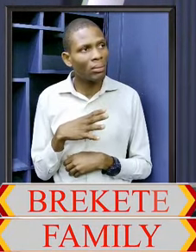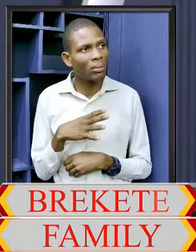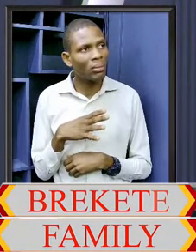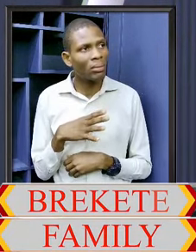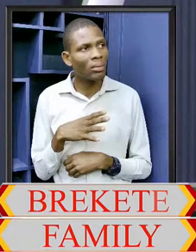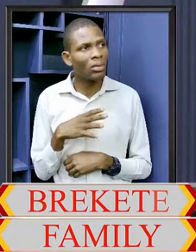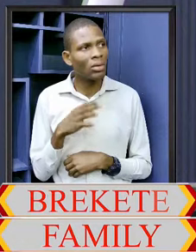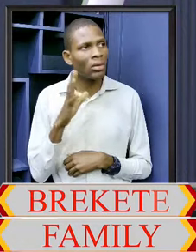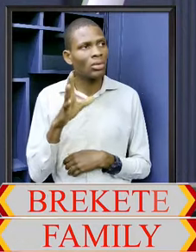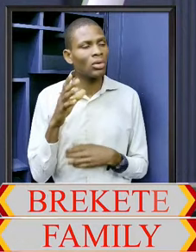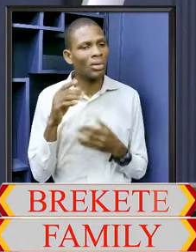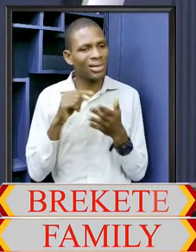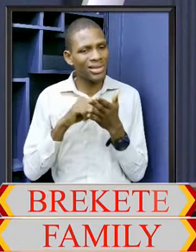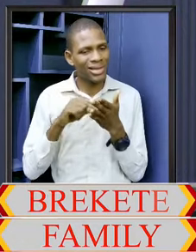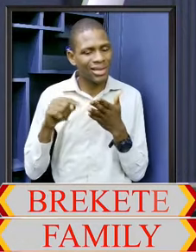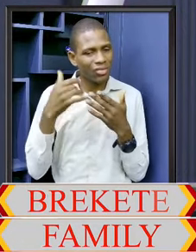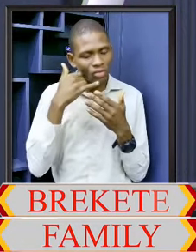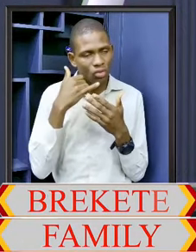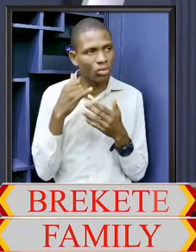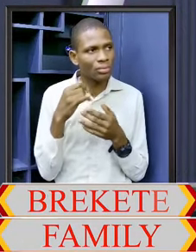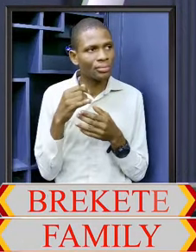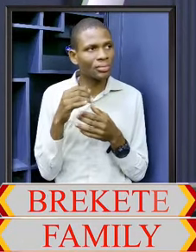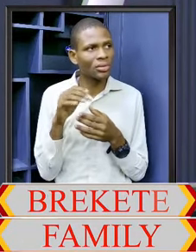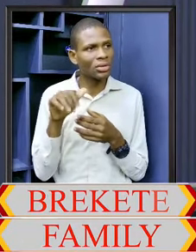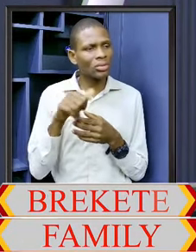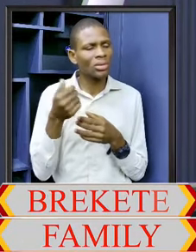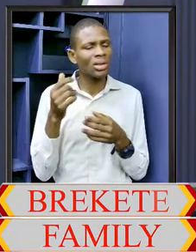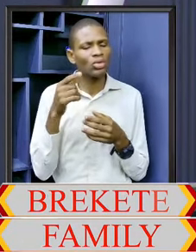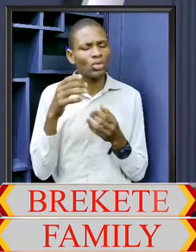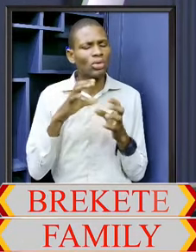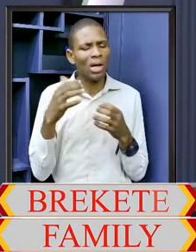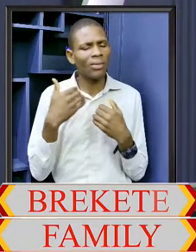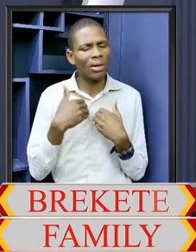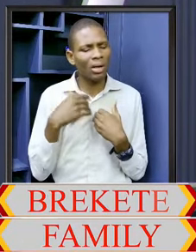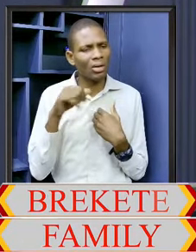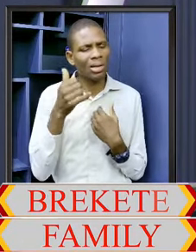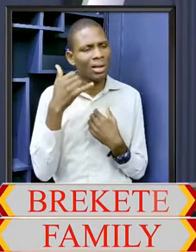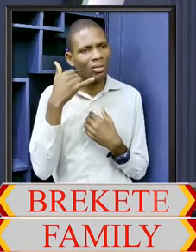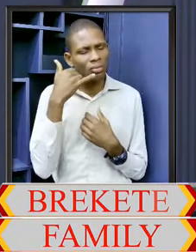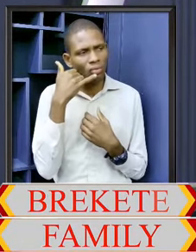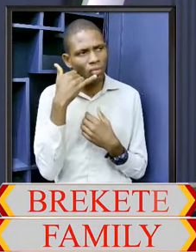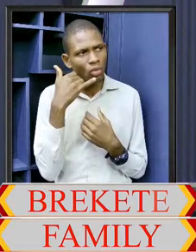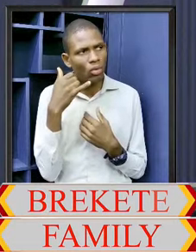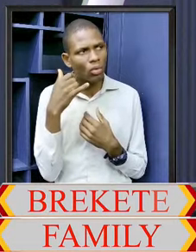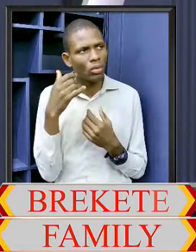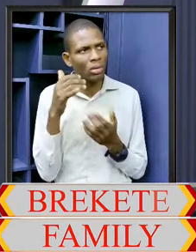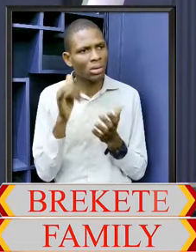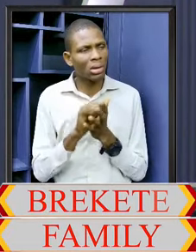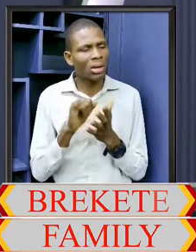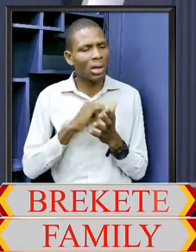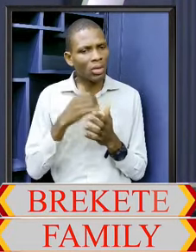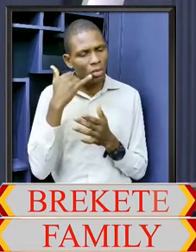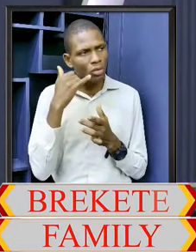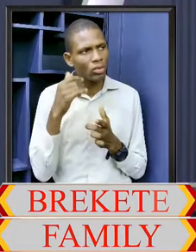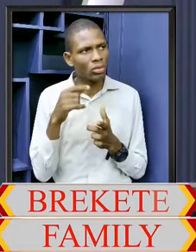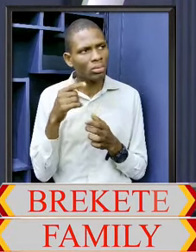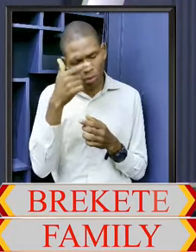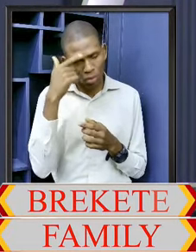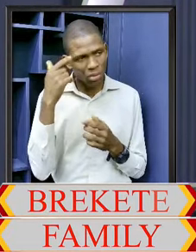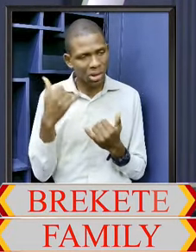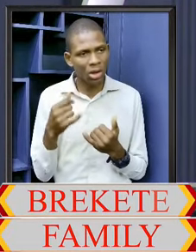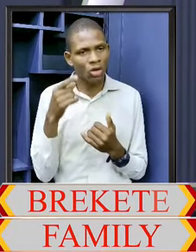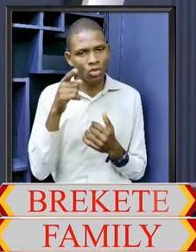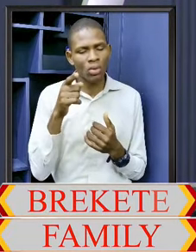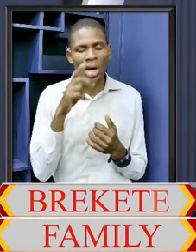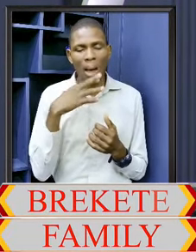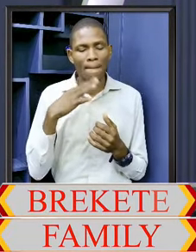Kai, your line, you get a CB. Another line there, make I call you or make you call me, or make I call you back, because now me and